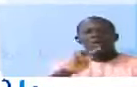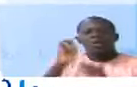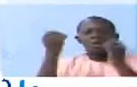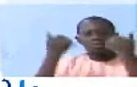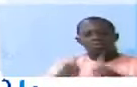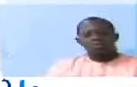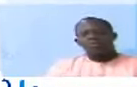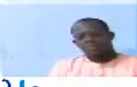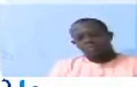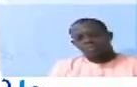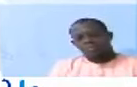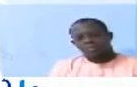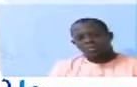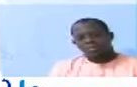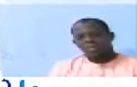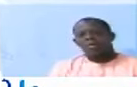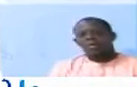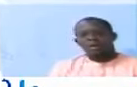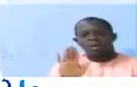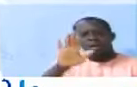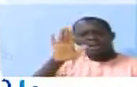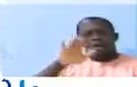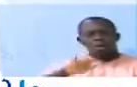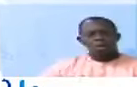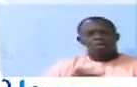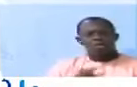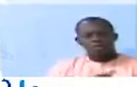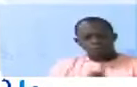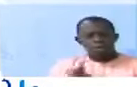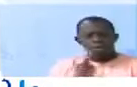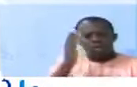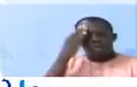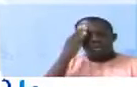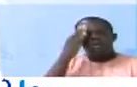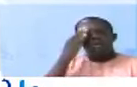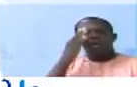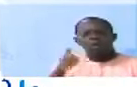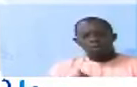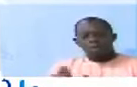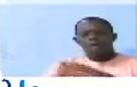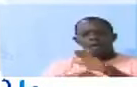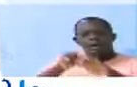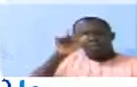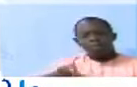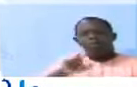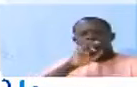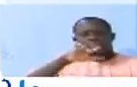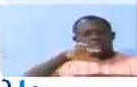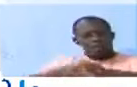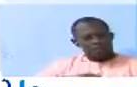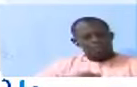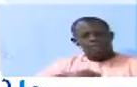that? Then later on, we realized that we were under custody.